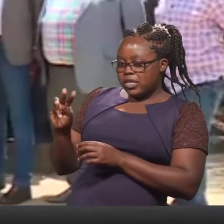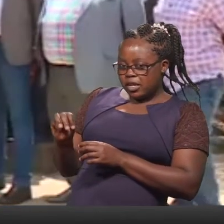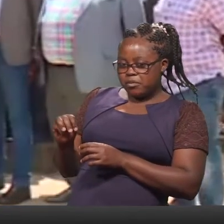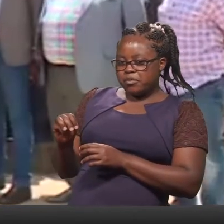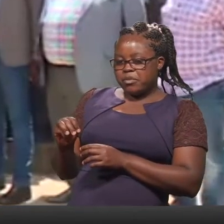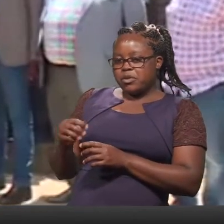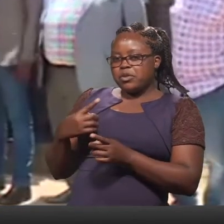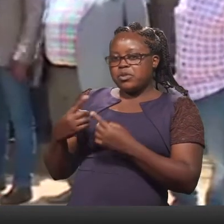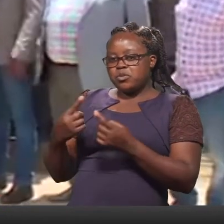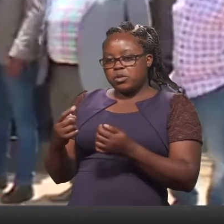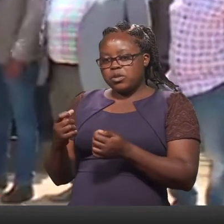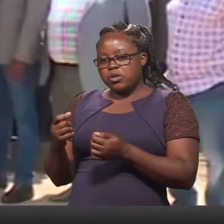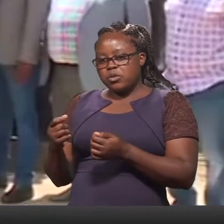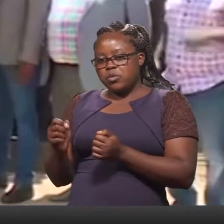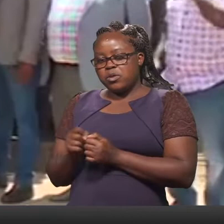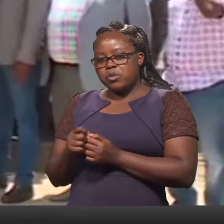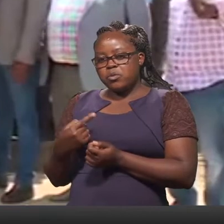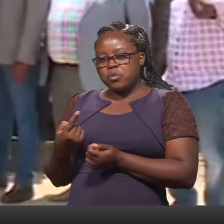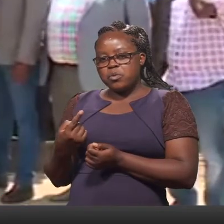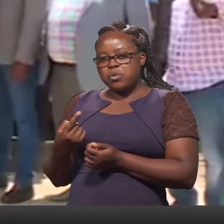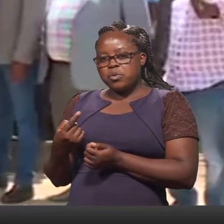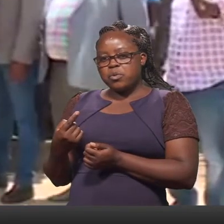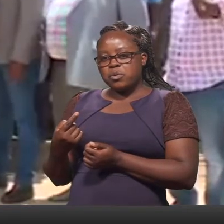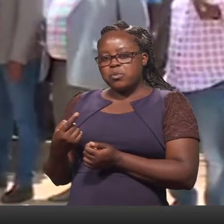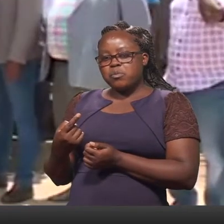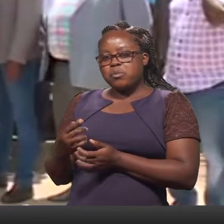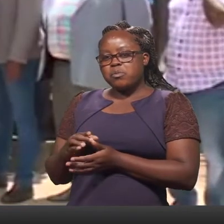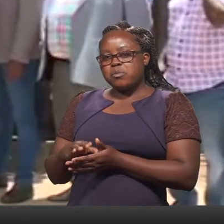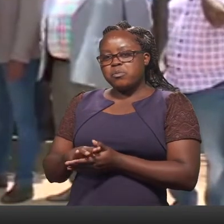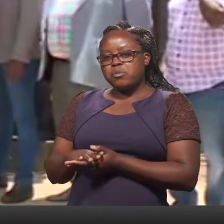na mbunge wa Kitutu Chache, Richard Onyonka.